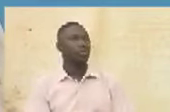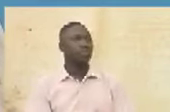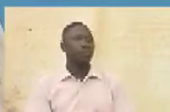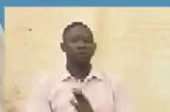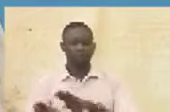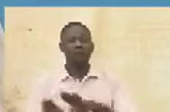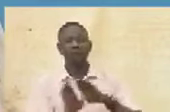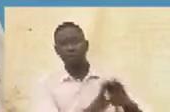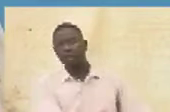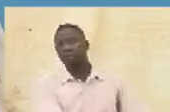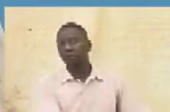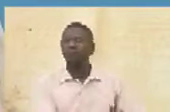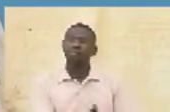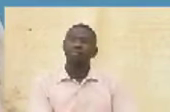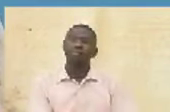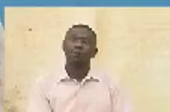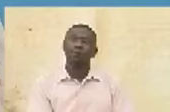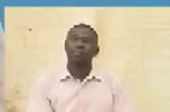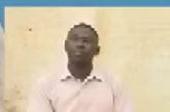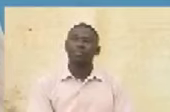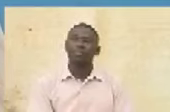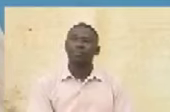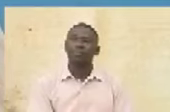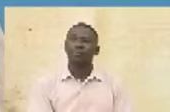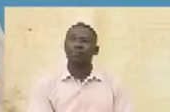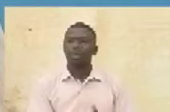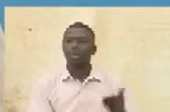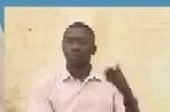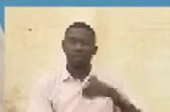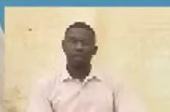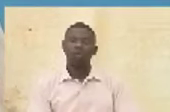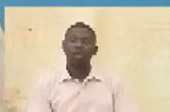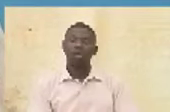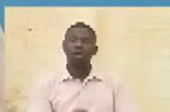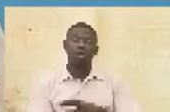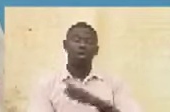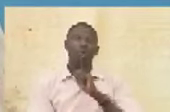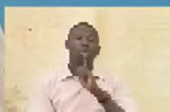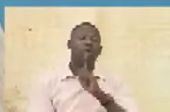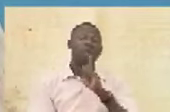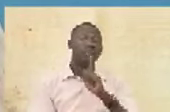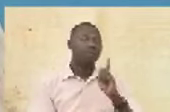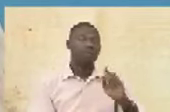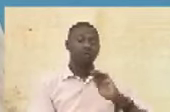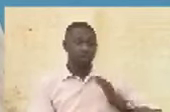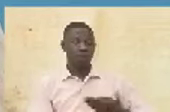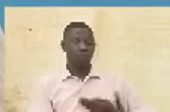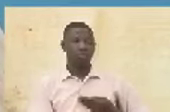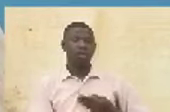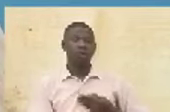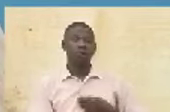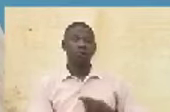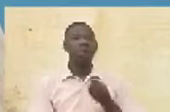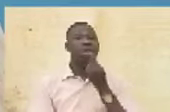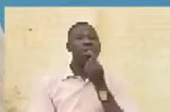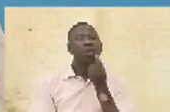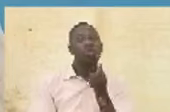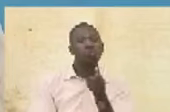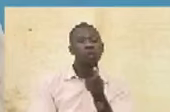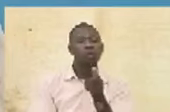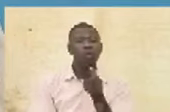groundnuts. After that, they said again that every woman